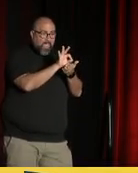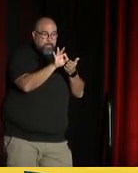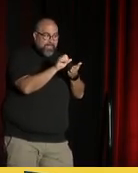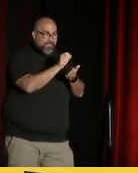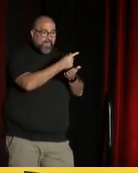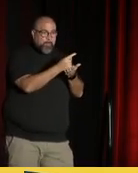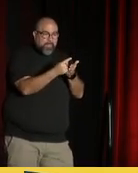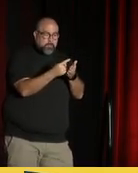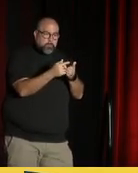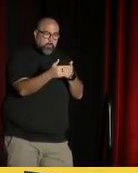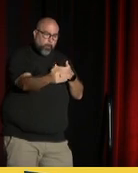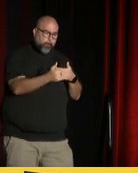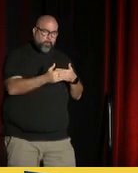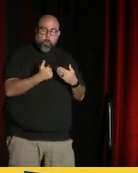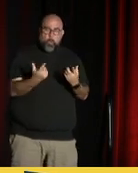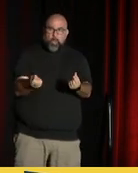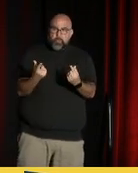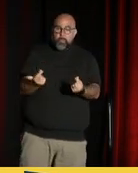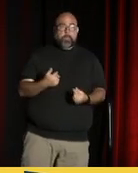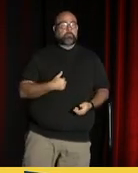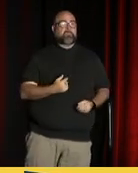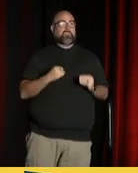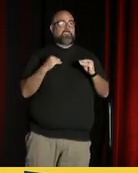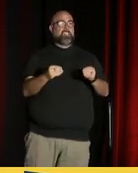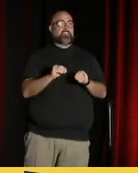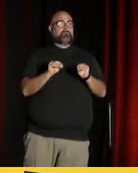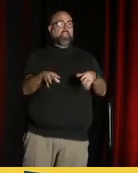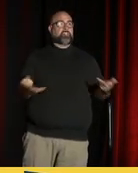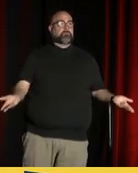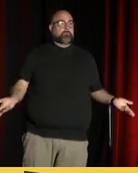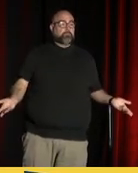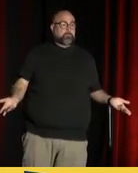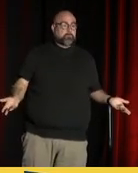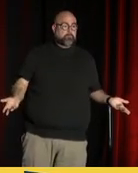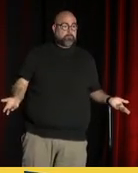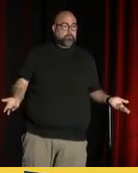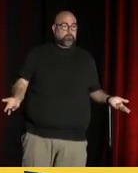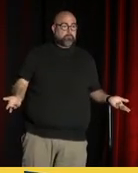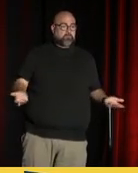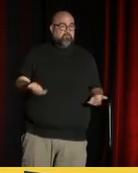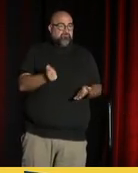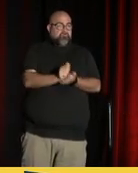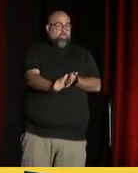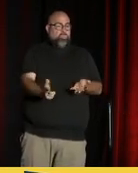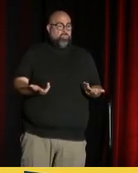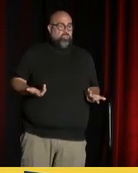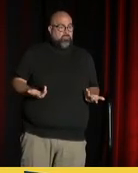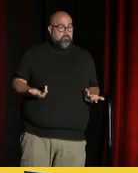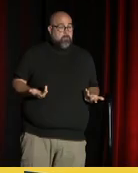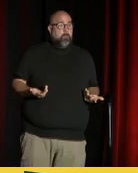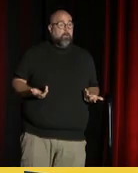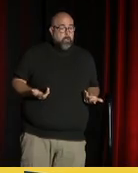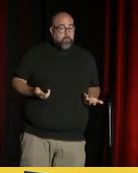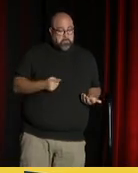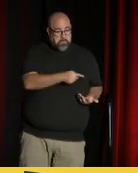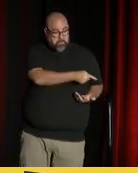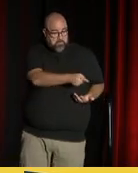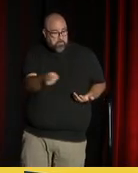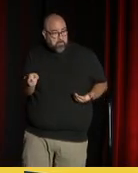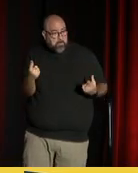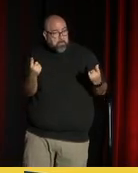weeks. And she said, "What are you doing?" And I said, "We're just teaching them magic tricks." That's what we were doing. But you know what? You know what they were